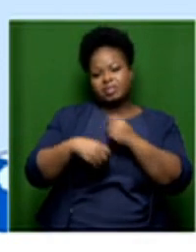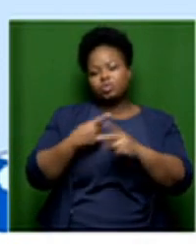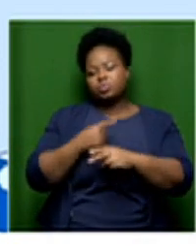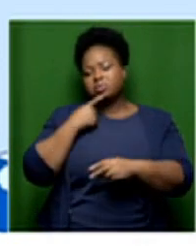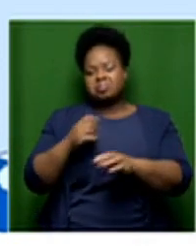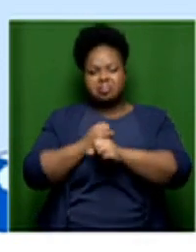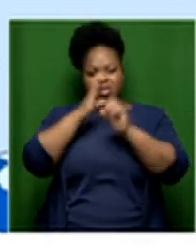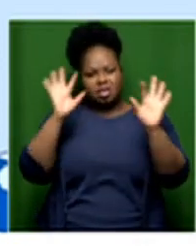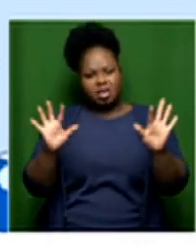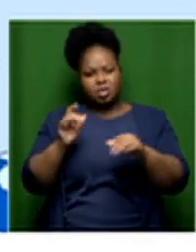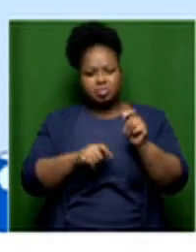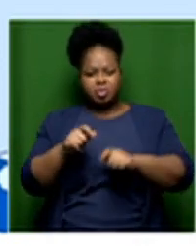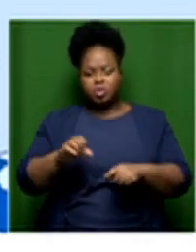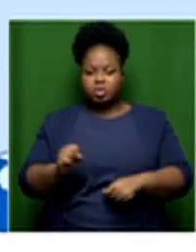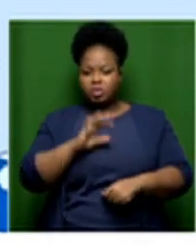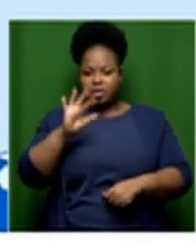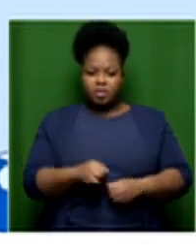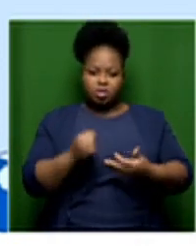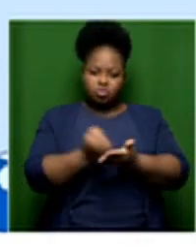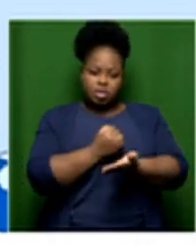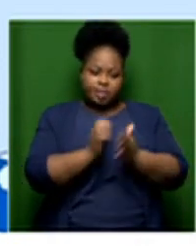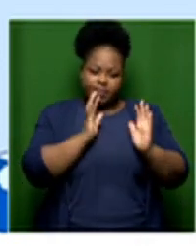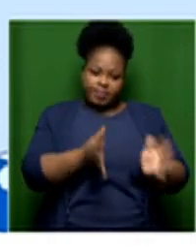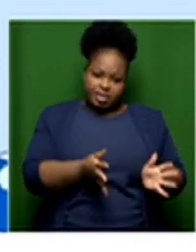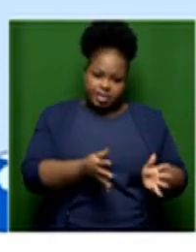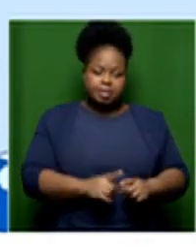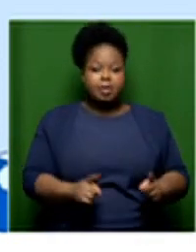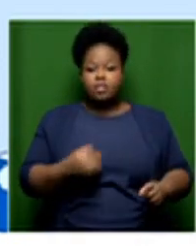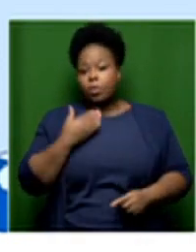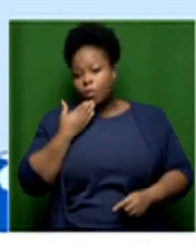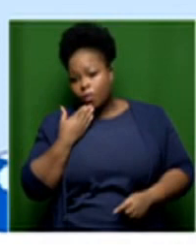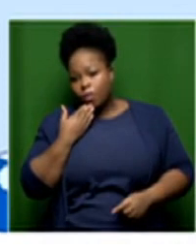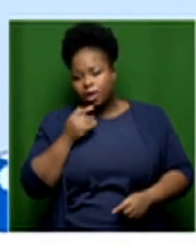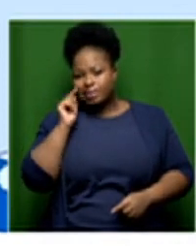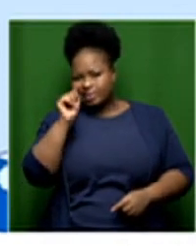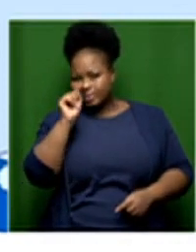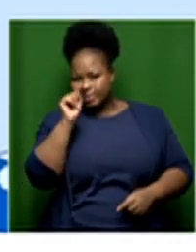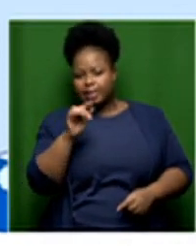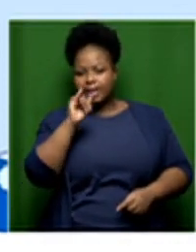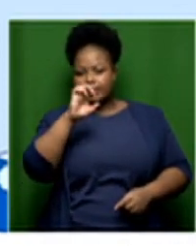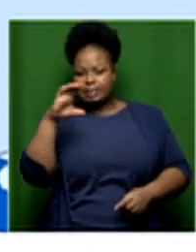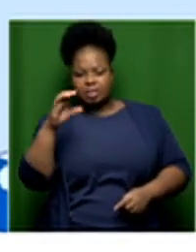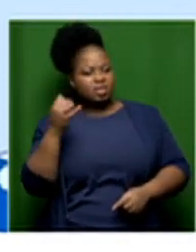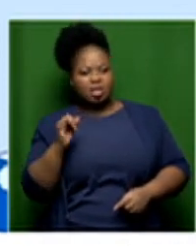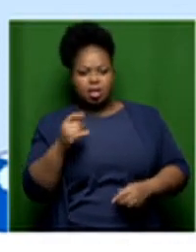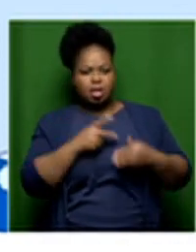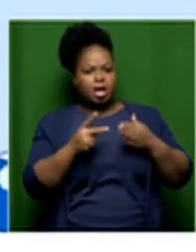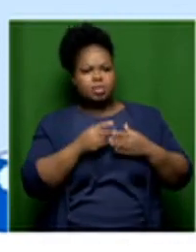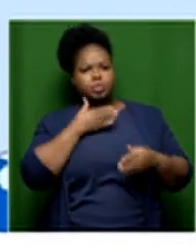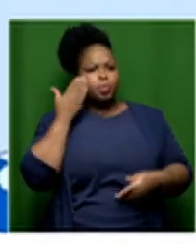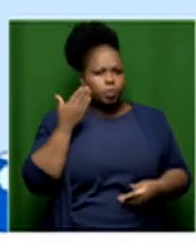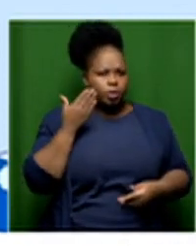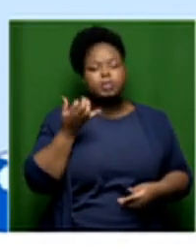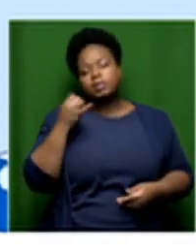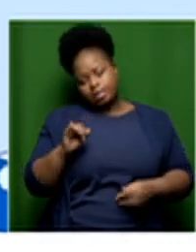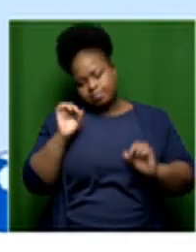it clear that South Africans who are registered on the voters' roll, but for whom the Electoral Commission still does not have an address, are still